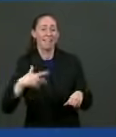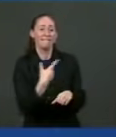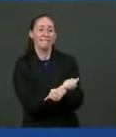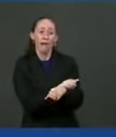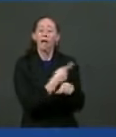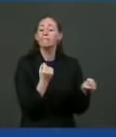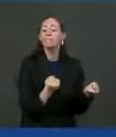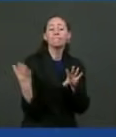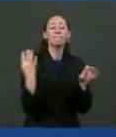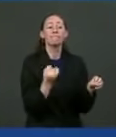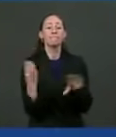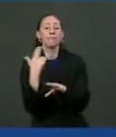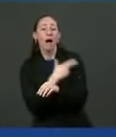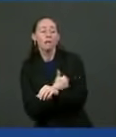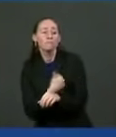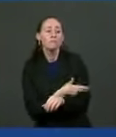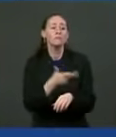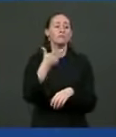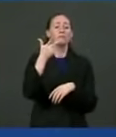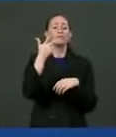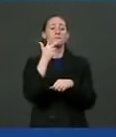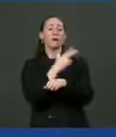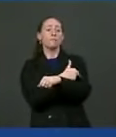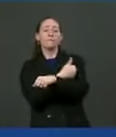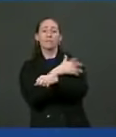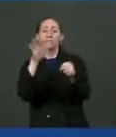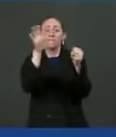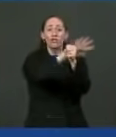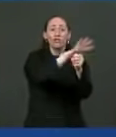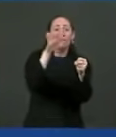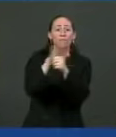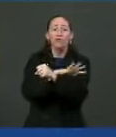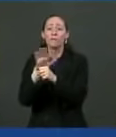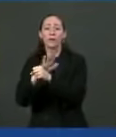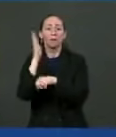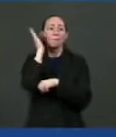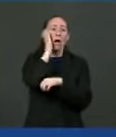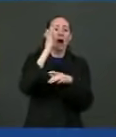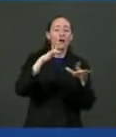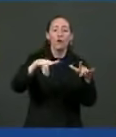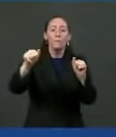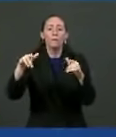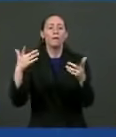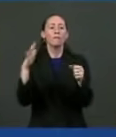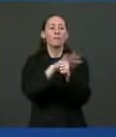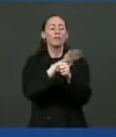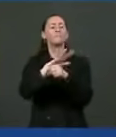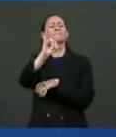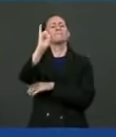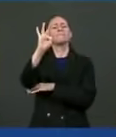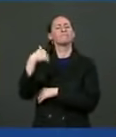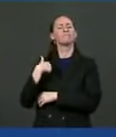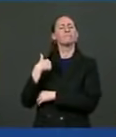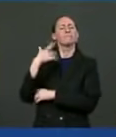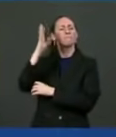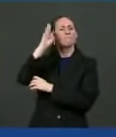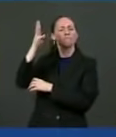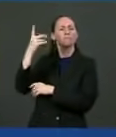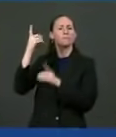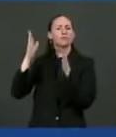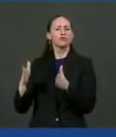rooms and intensive care units, leaving no room for someone with a heart attack or pancreatitis or